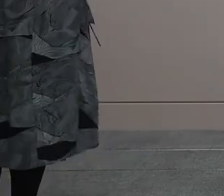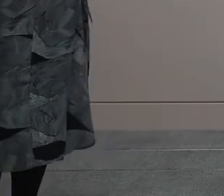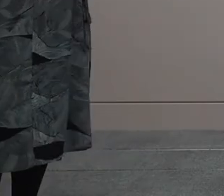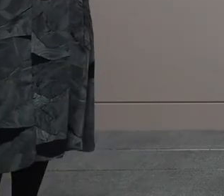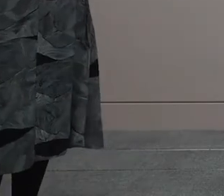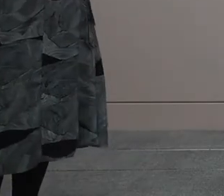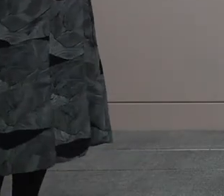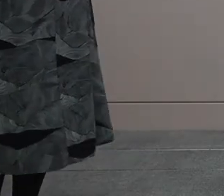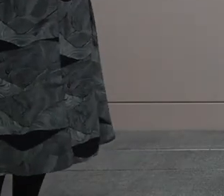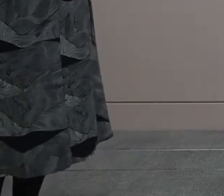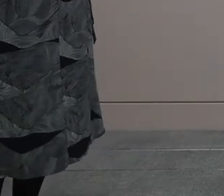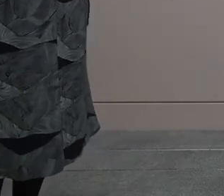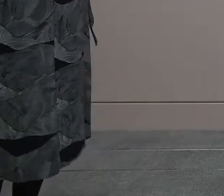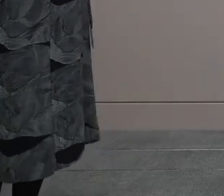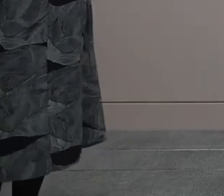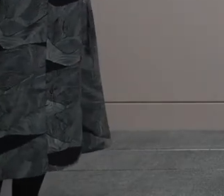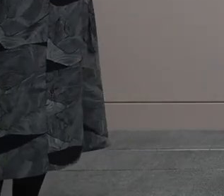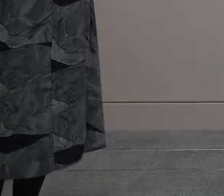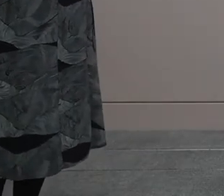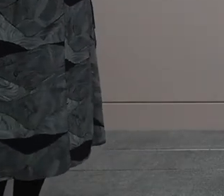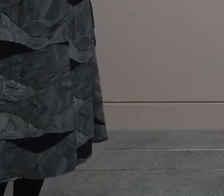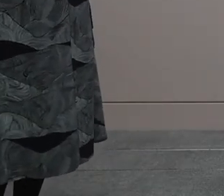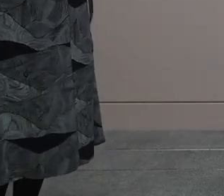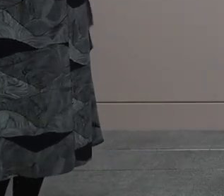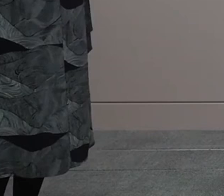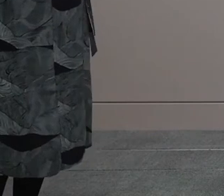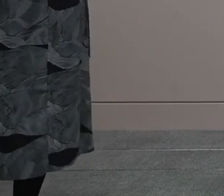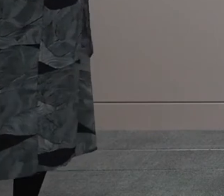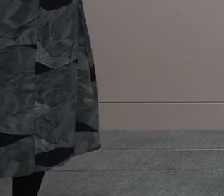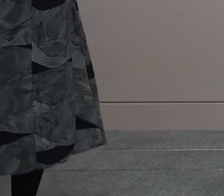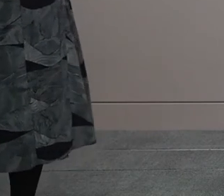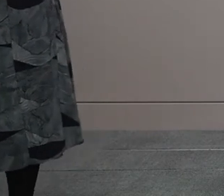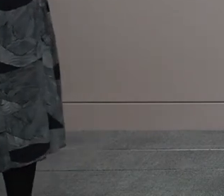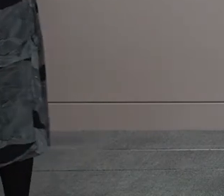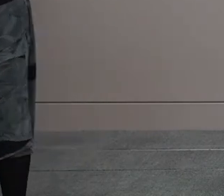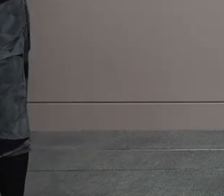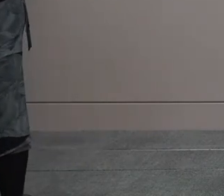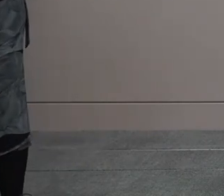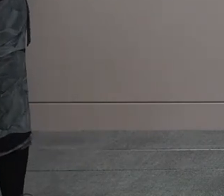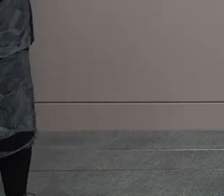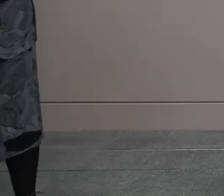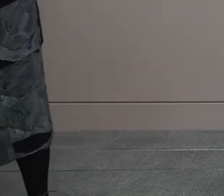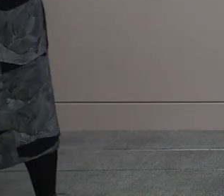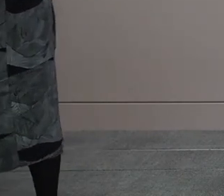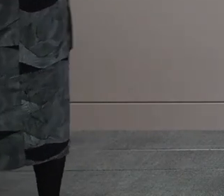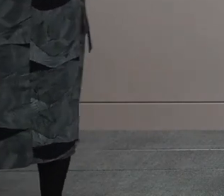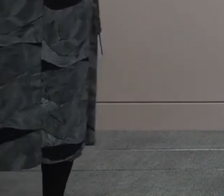thank you. So does anybody have any questions? Stephanie? We can continue to rabbit on, I have a question actually, and it's a bit unfair me asking it, because in a way I want